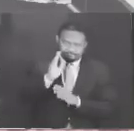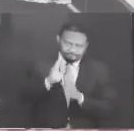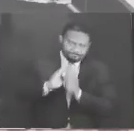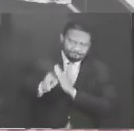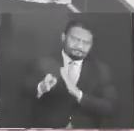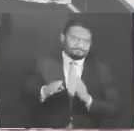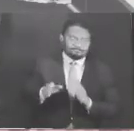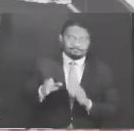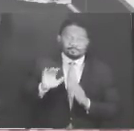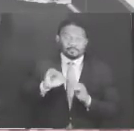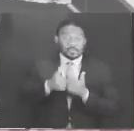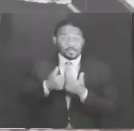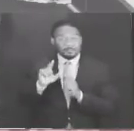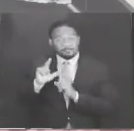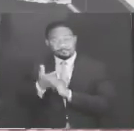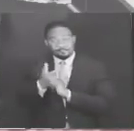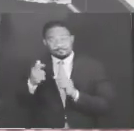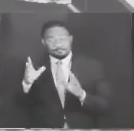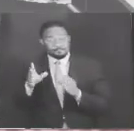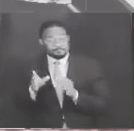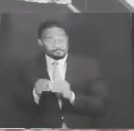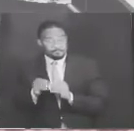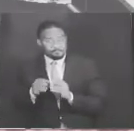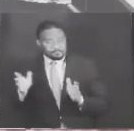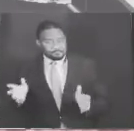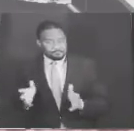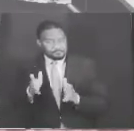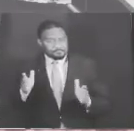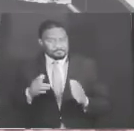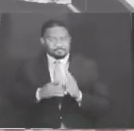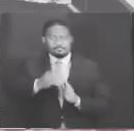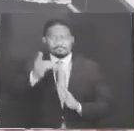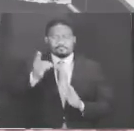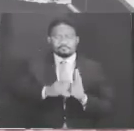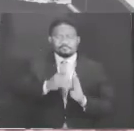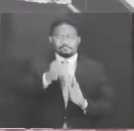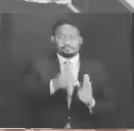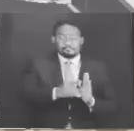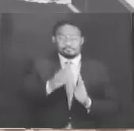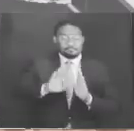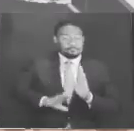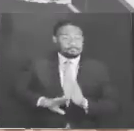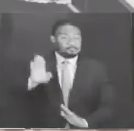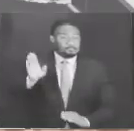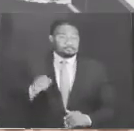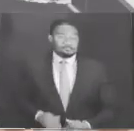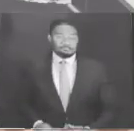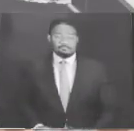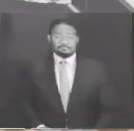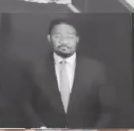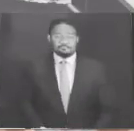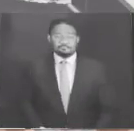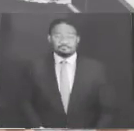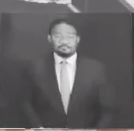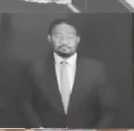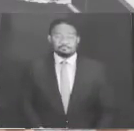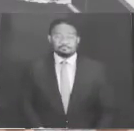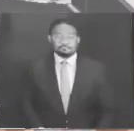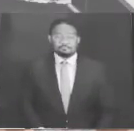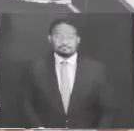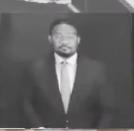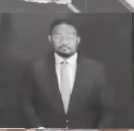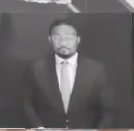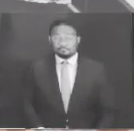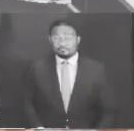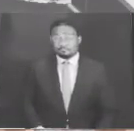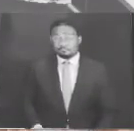local assemblies to spur local economic activities at the district level. Mr. Speaker, in view of that, every